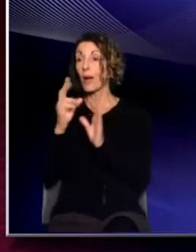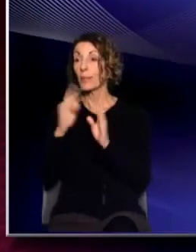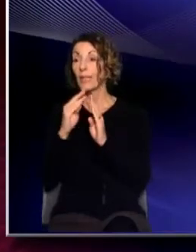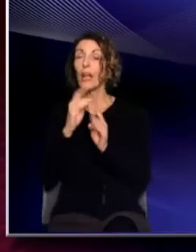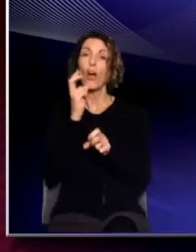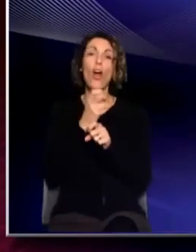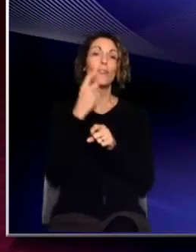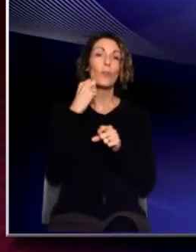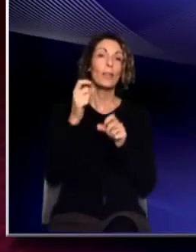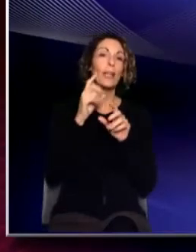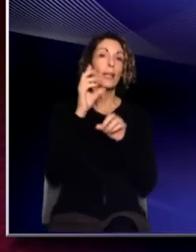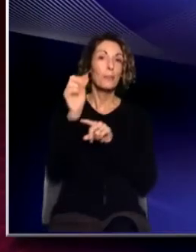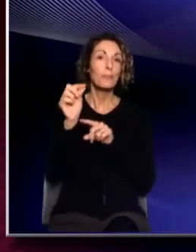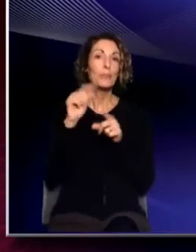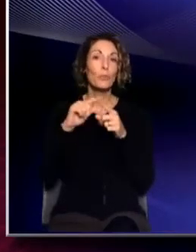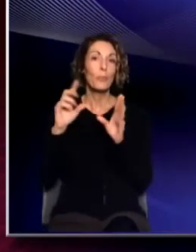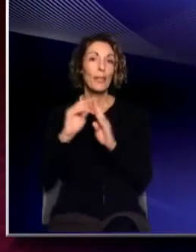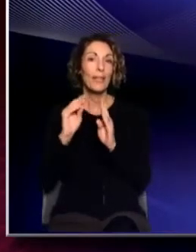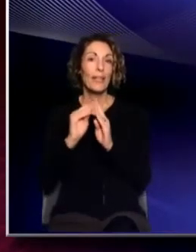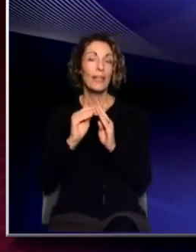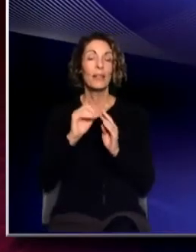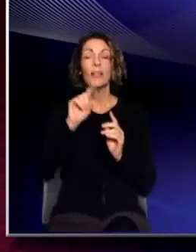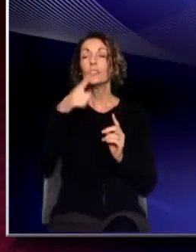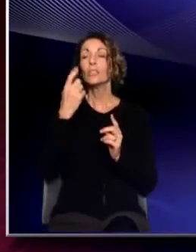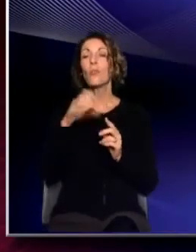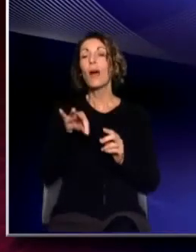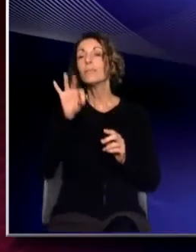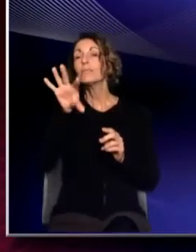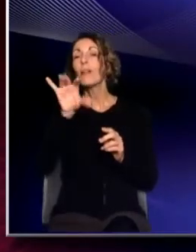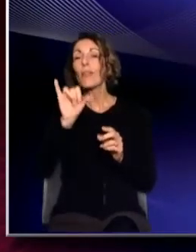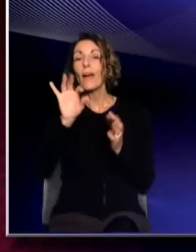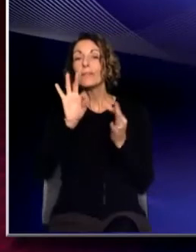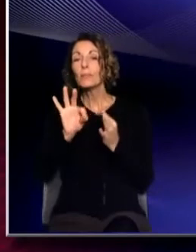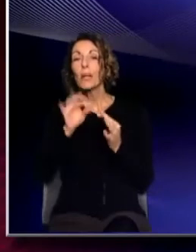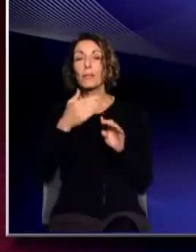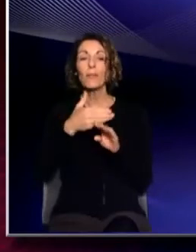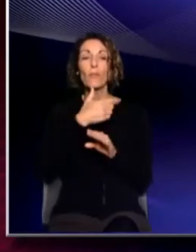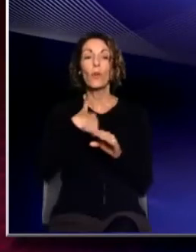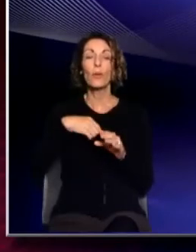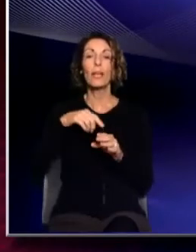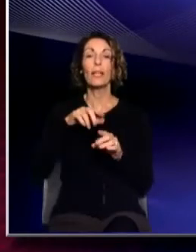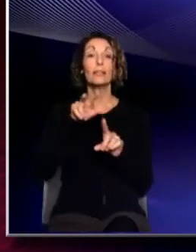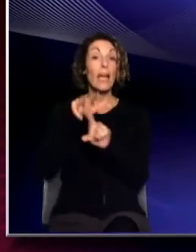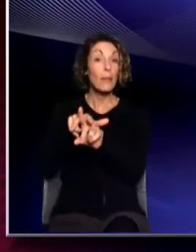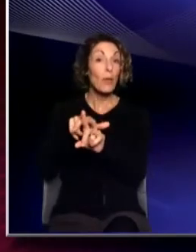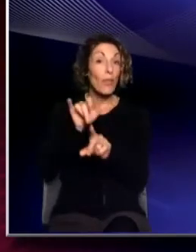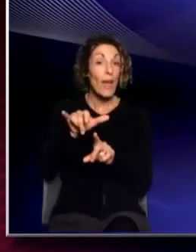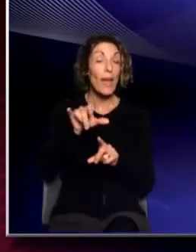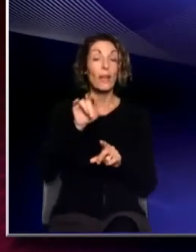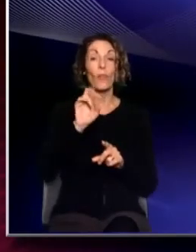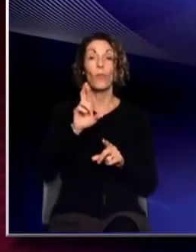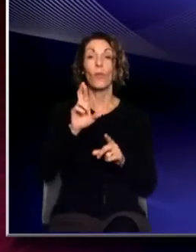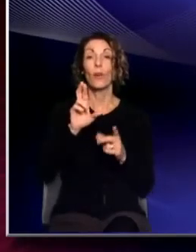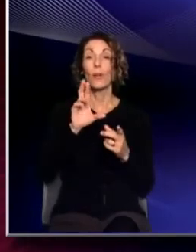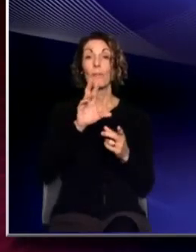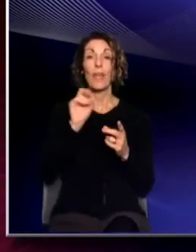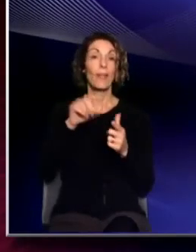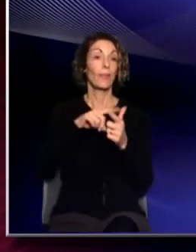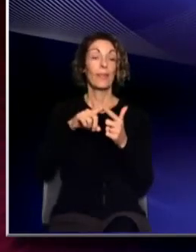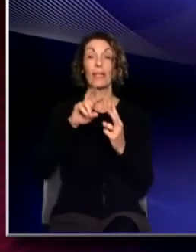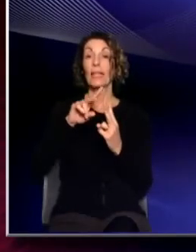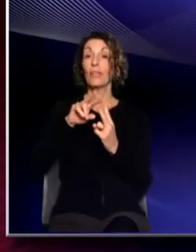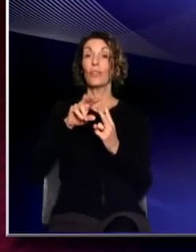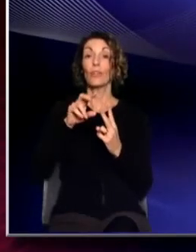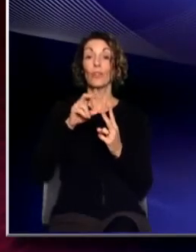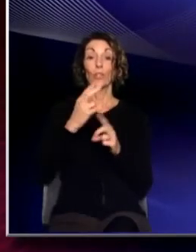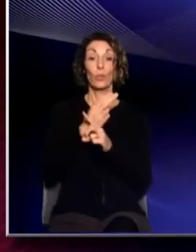away. So I just wanted to put that out there before we table it and then either use